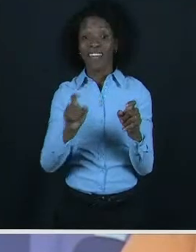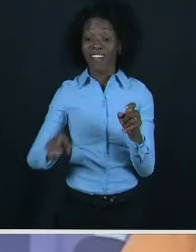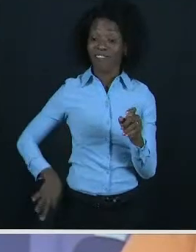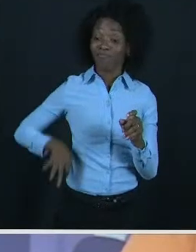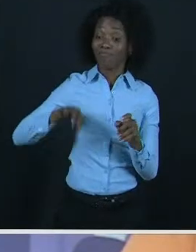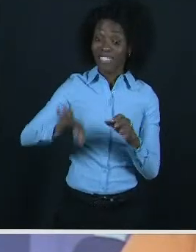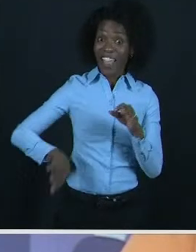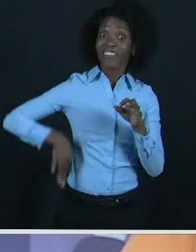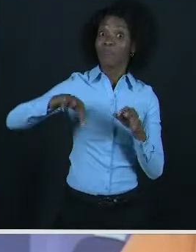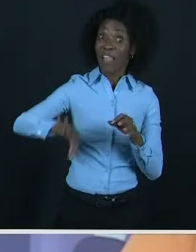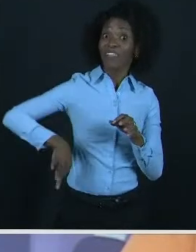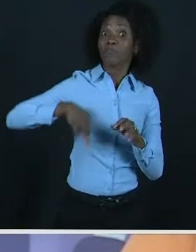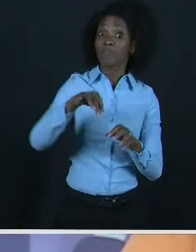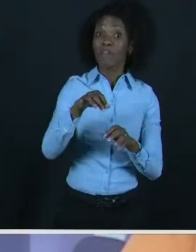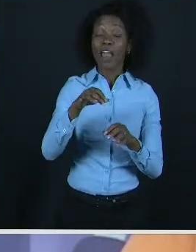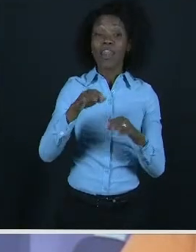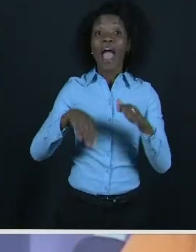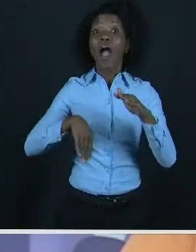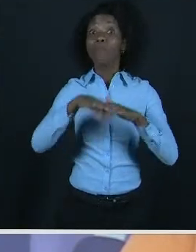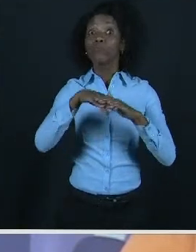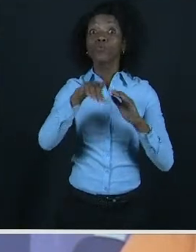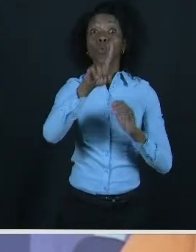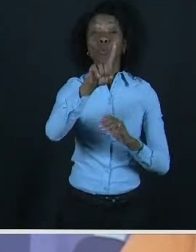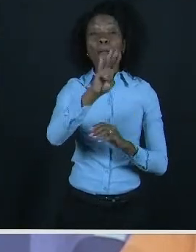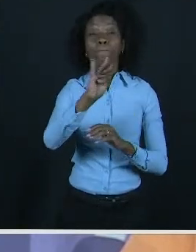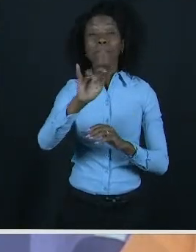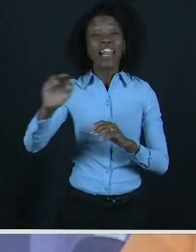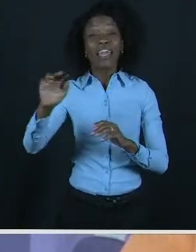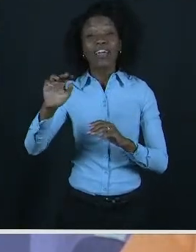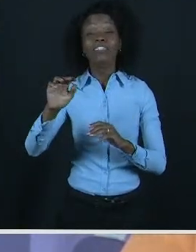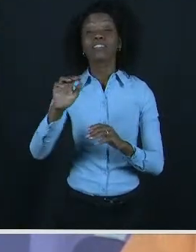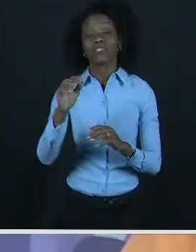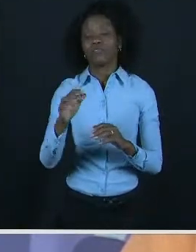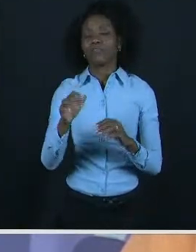billion assisting various efforts